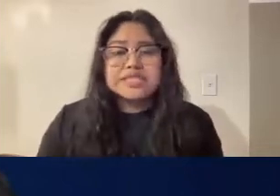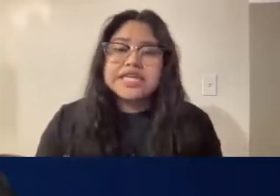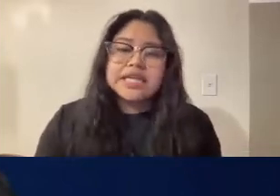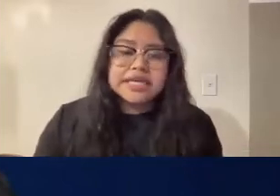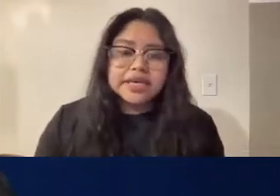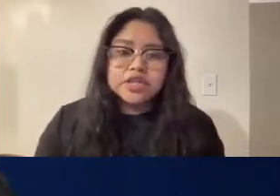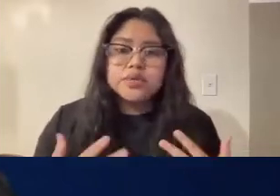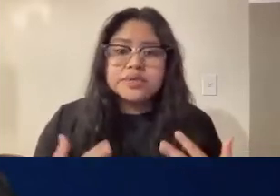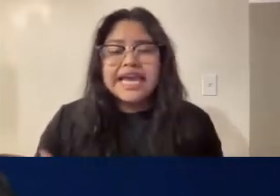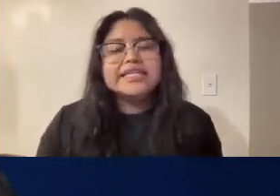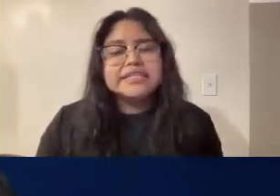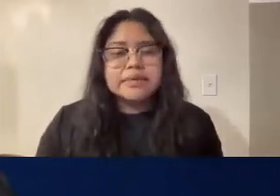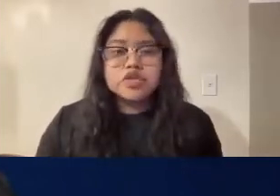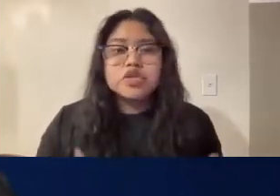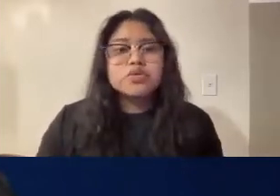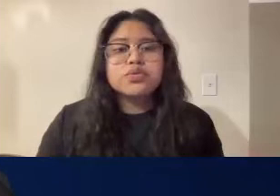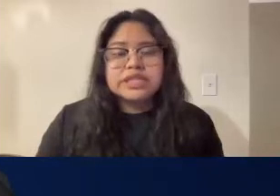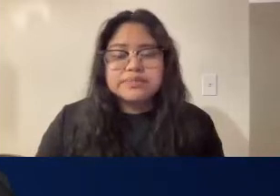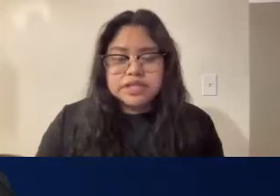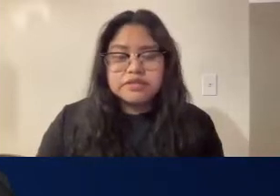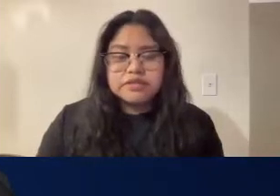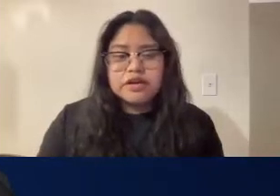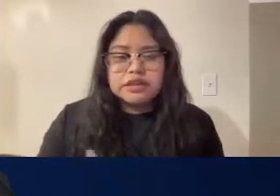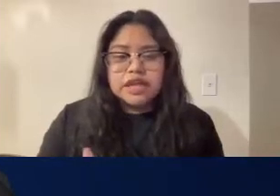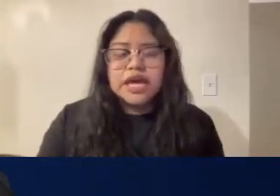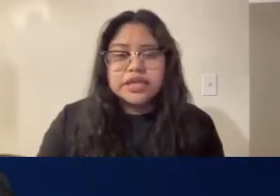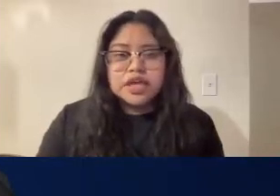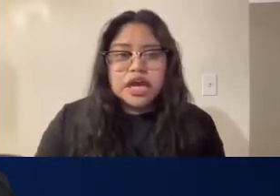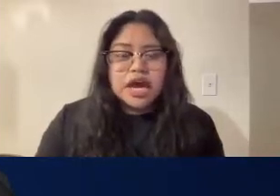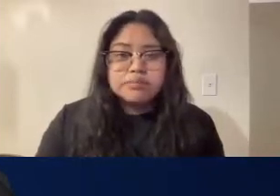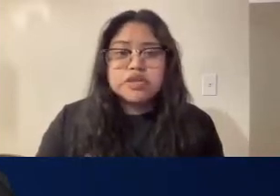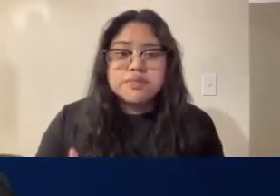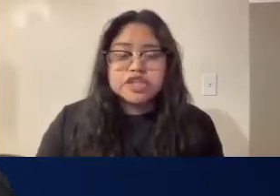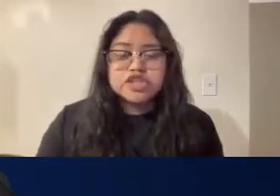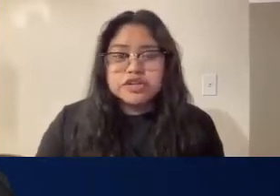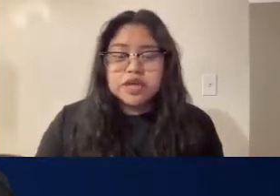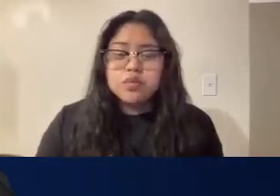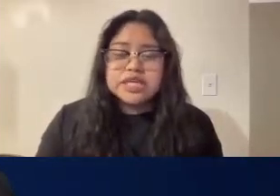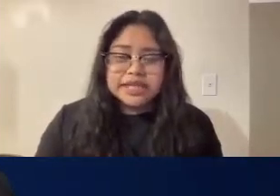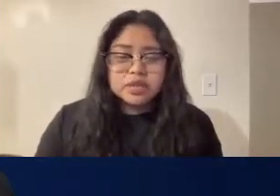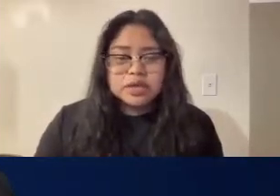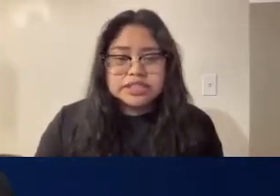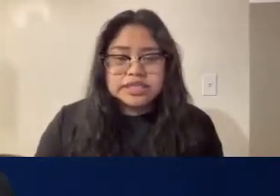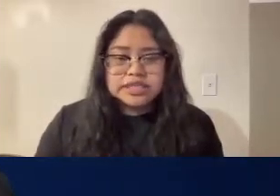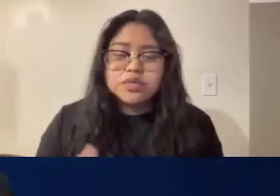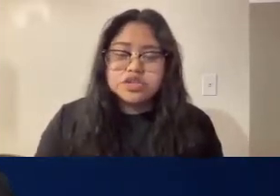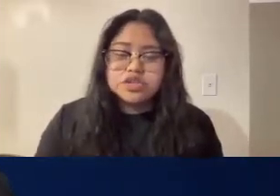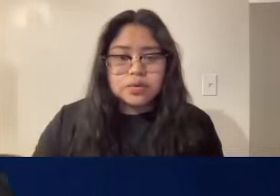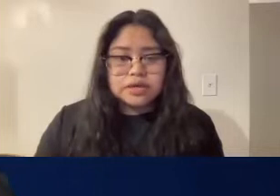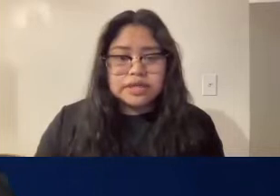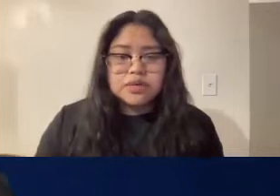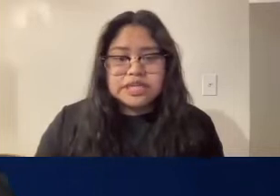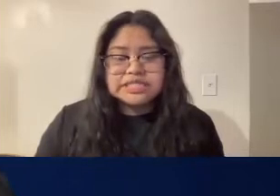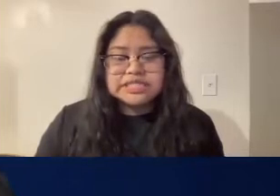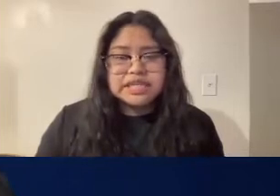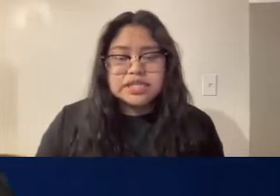you as a delegate, you as an ADEM, you would really be the front line to make sure that we get the work done and that we do the